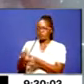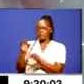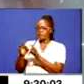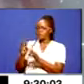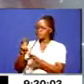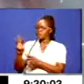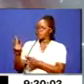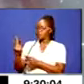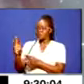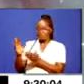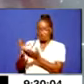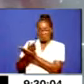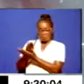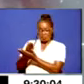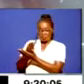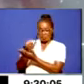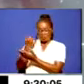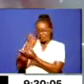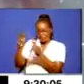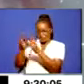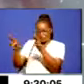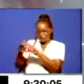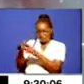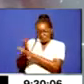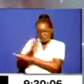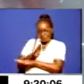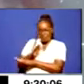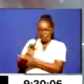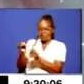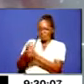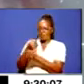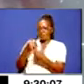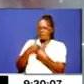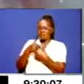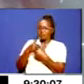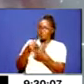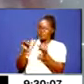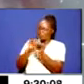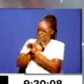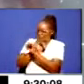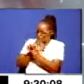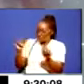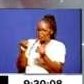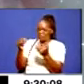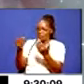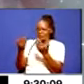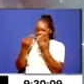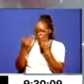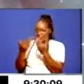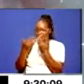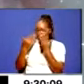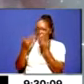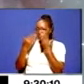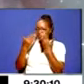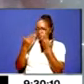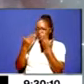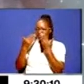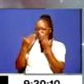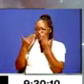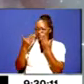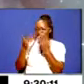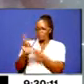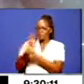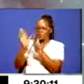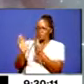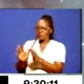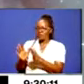days, you will not be able to have a clean air. So the user who